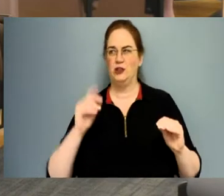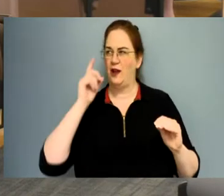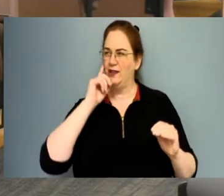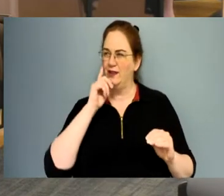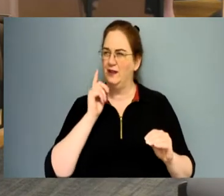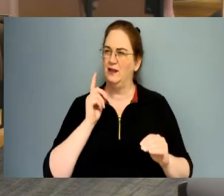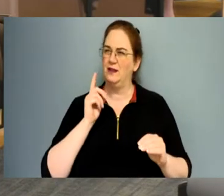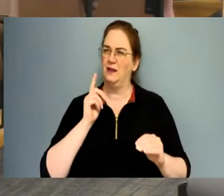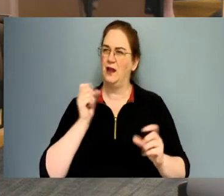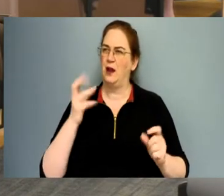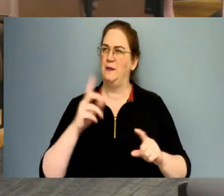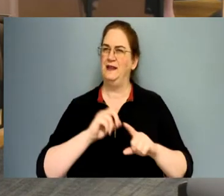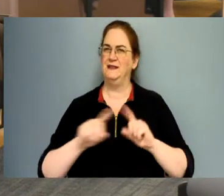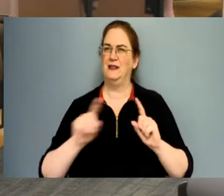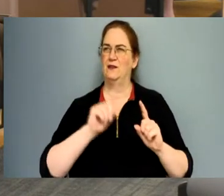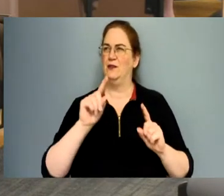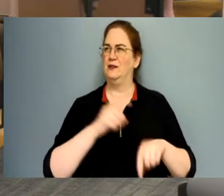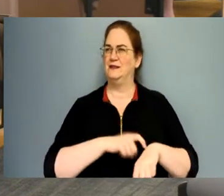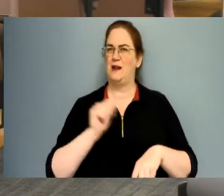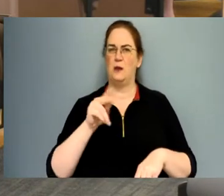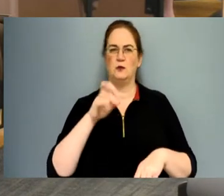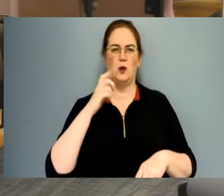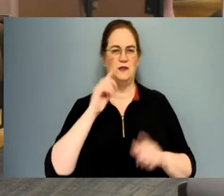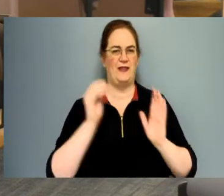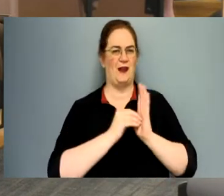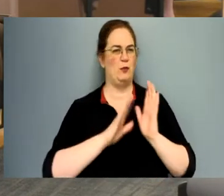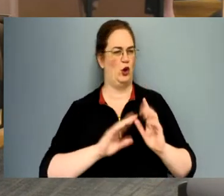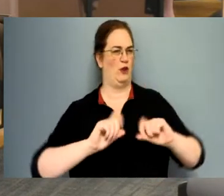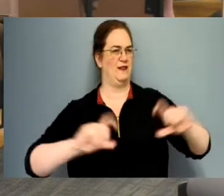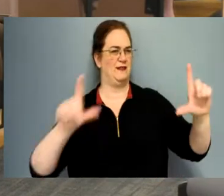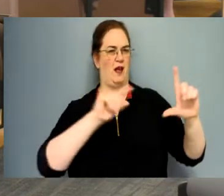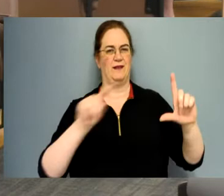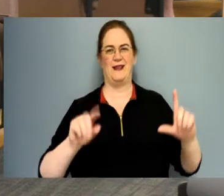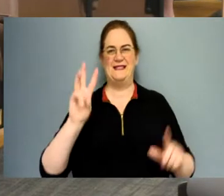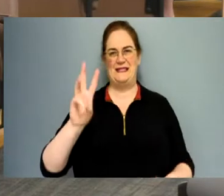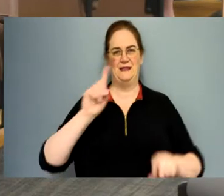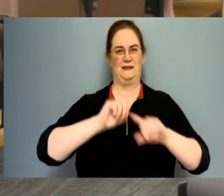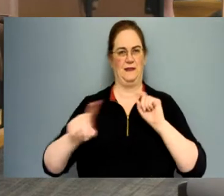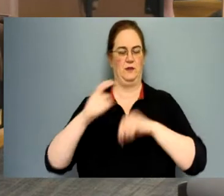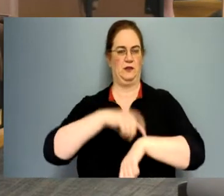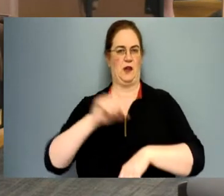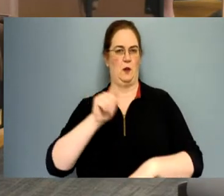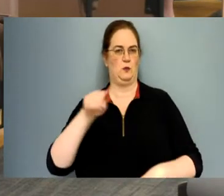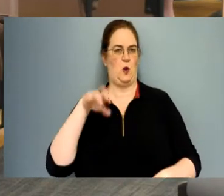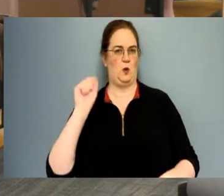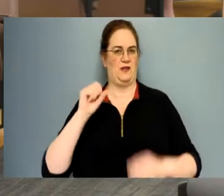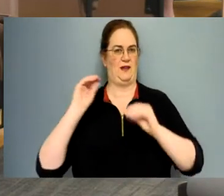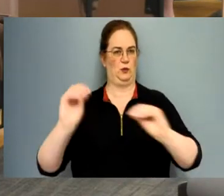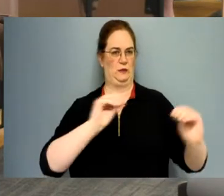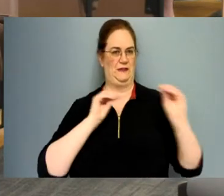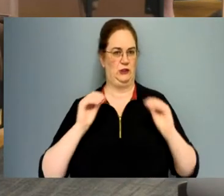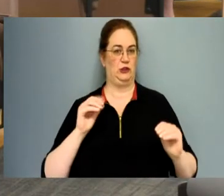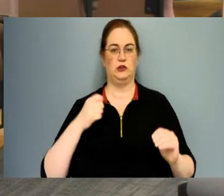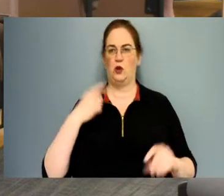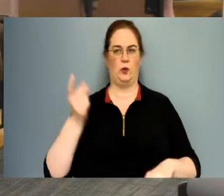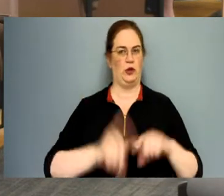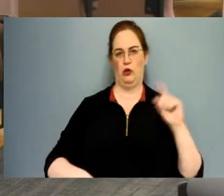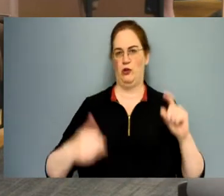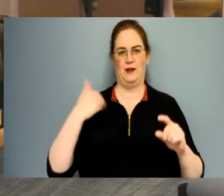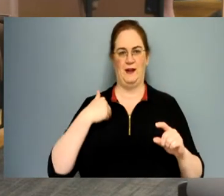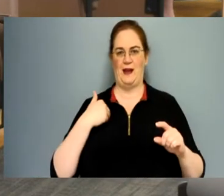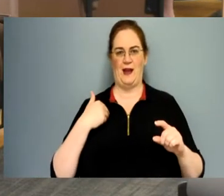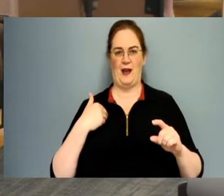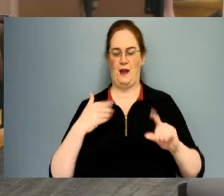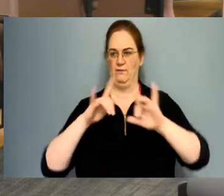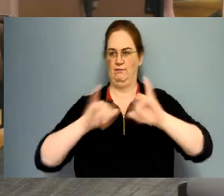many different time zones, I put it somewhere on the slide, like six different time zones or something. So we couldn't have